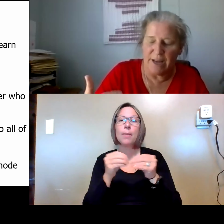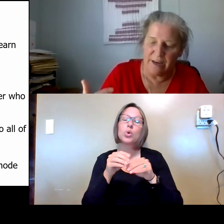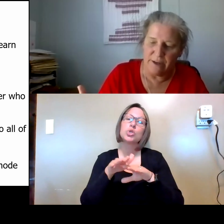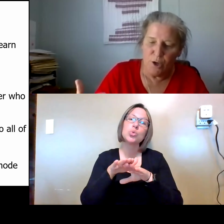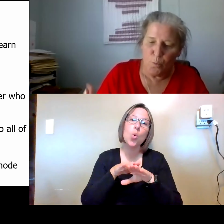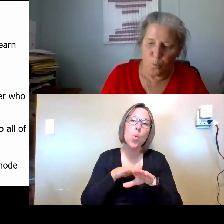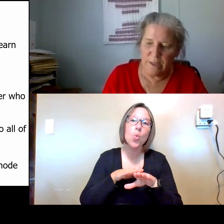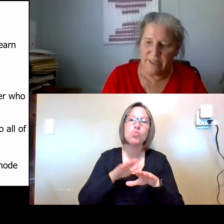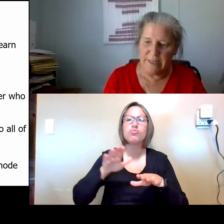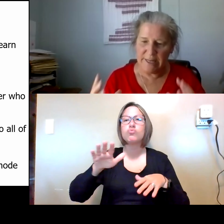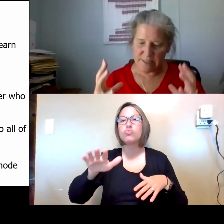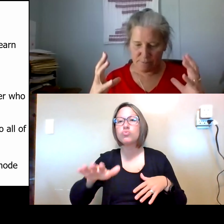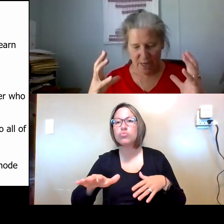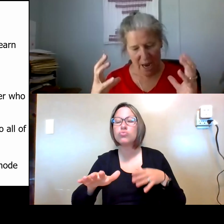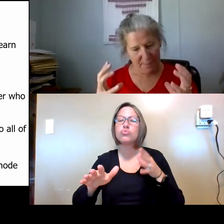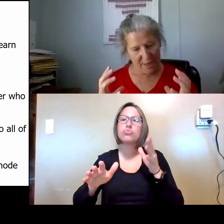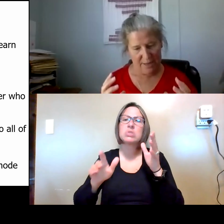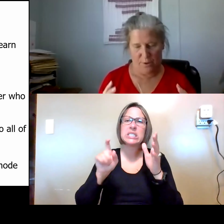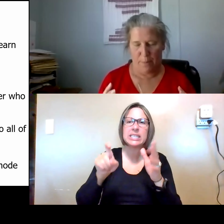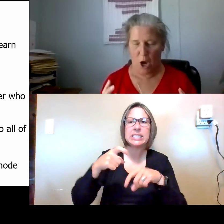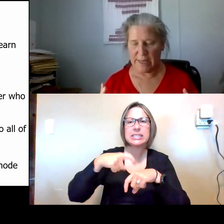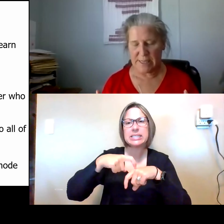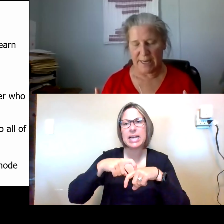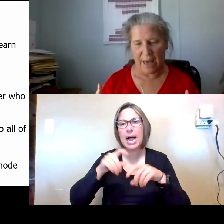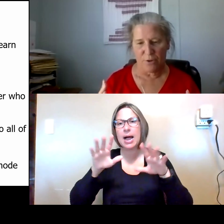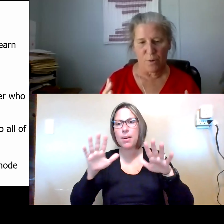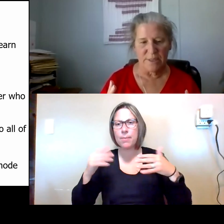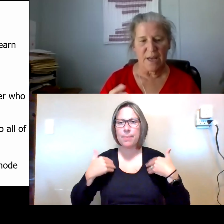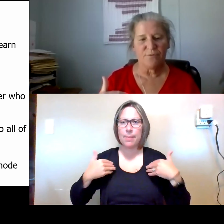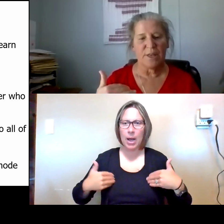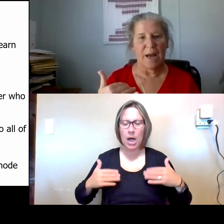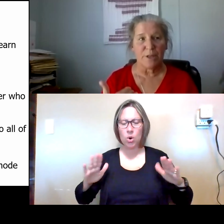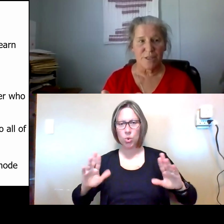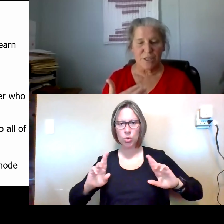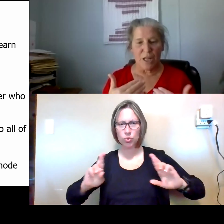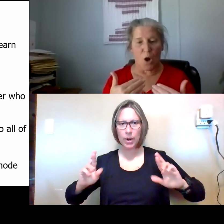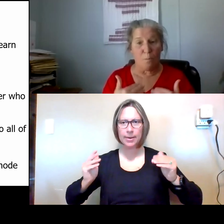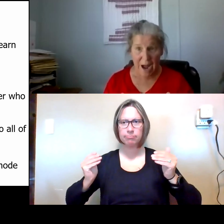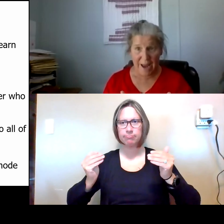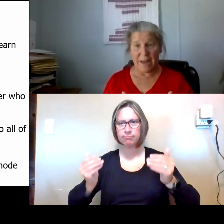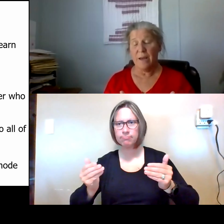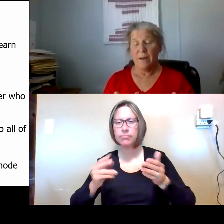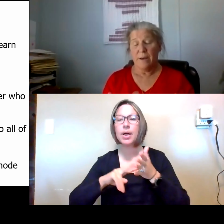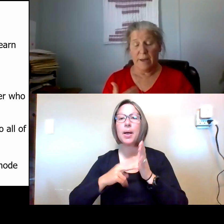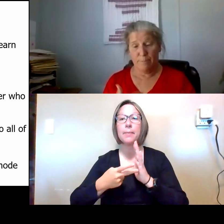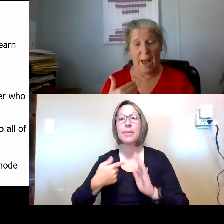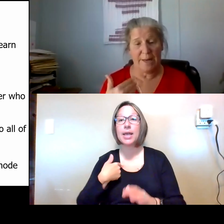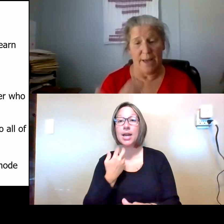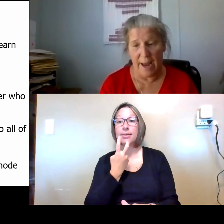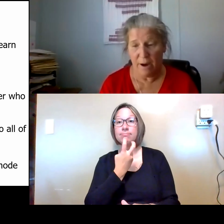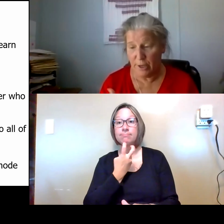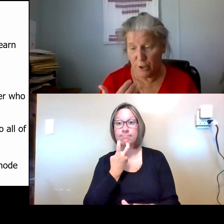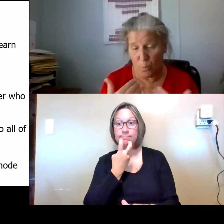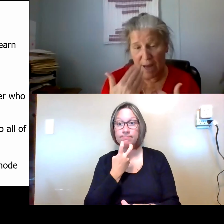acting and really needs some time to get their body together and stuff, then I'm going to slow my